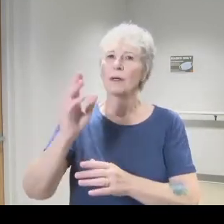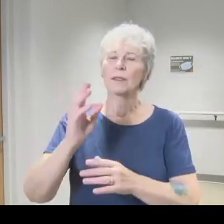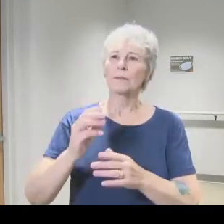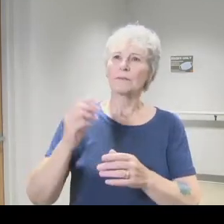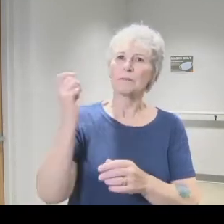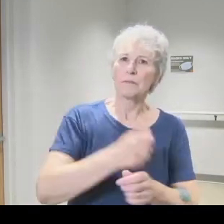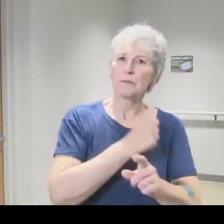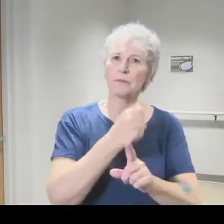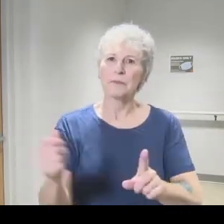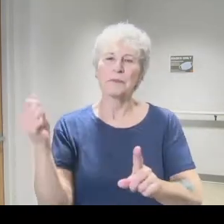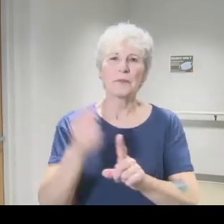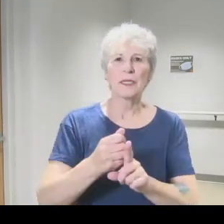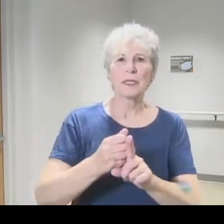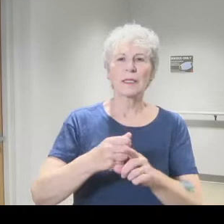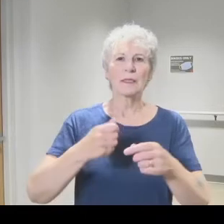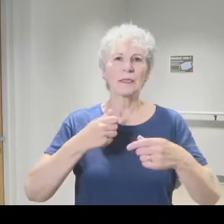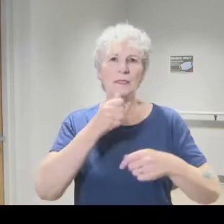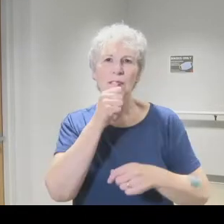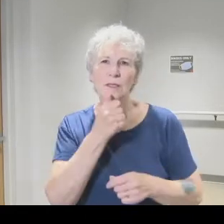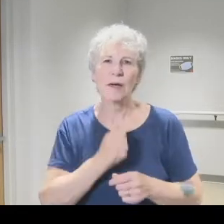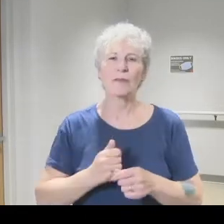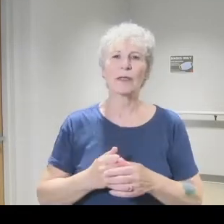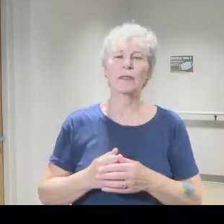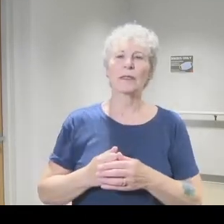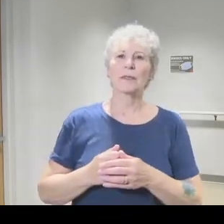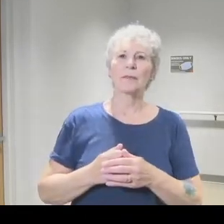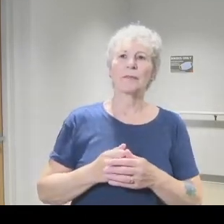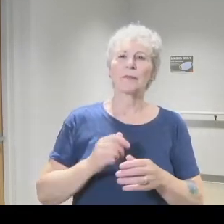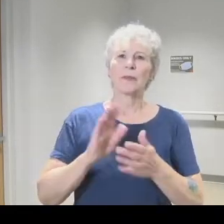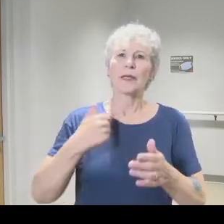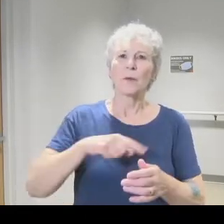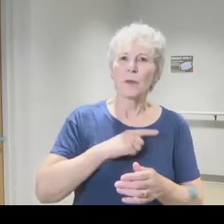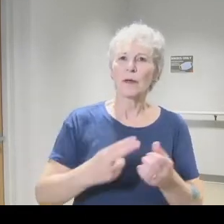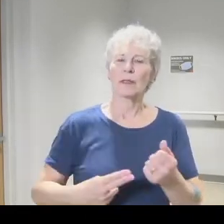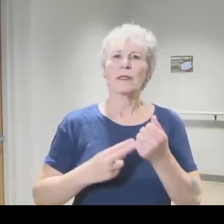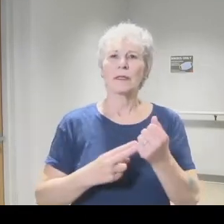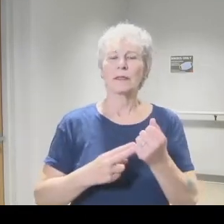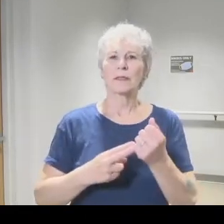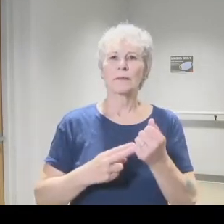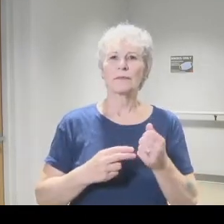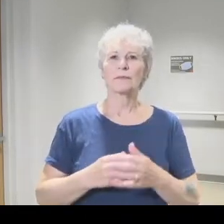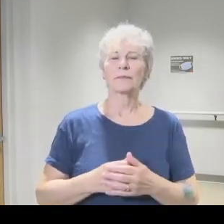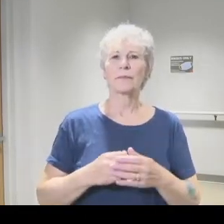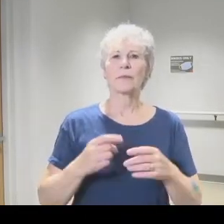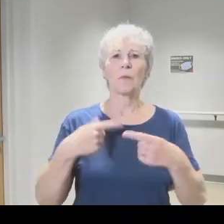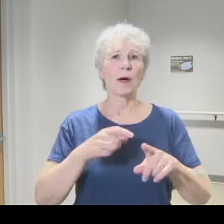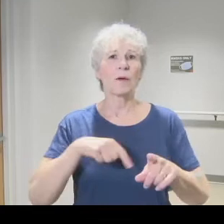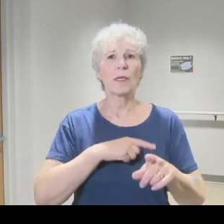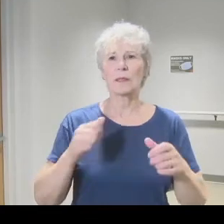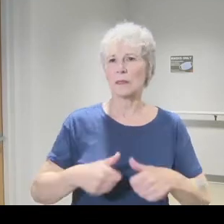healed and we find our ultimate healing in you as we come to know you as our Savior. But as we live here on this earth, Father, we also